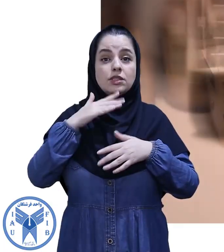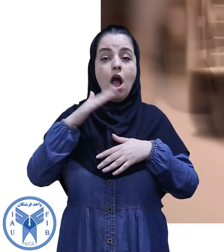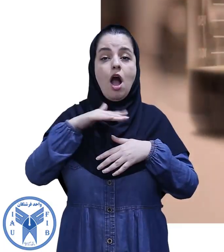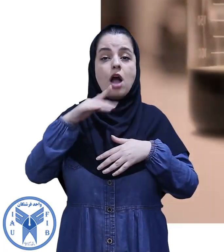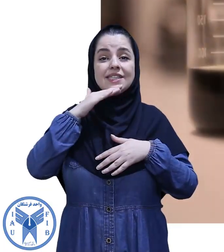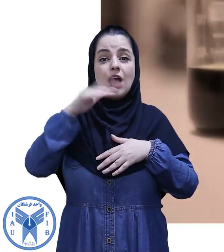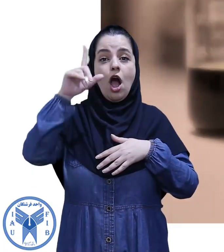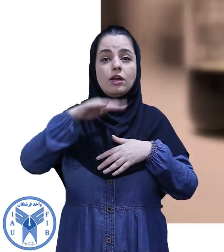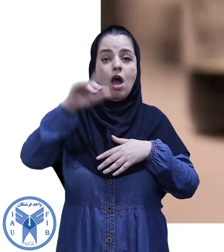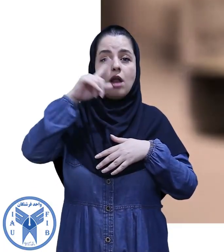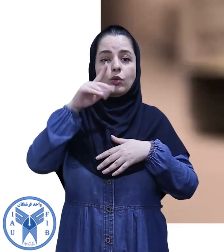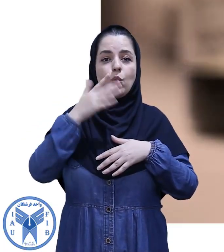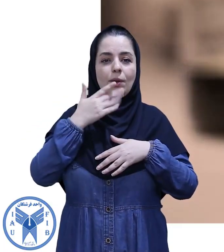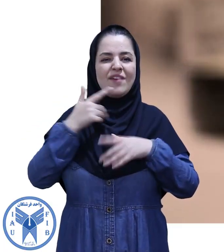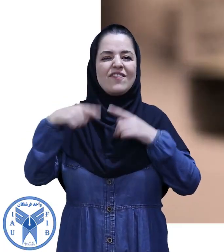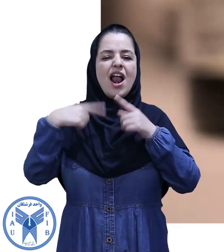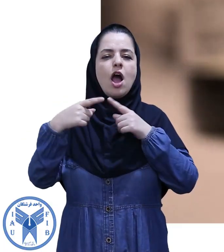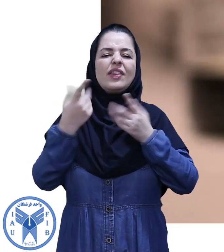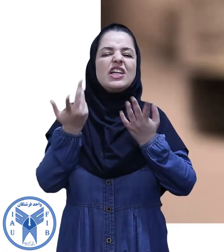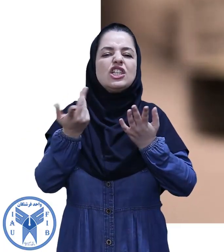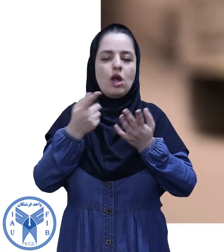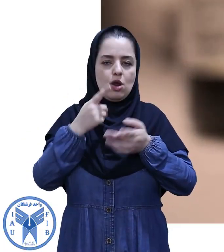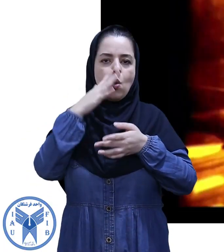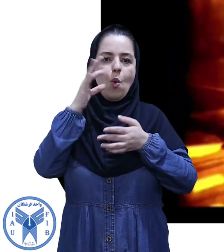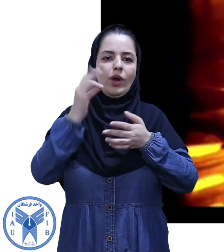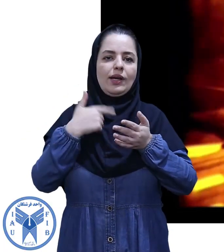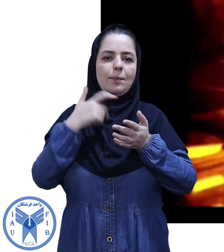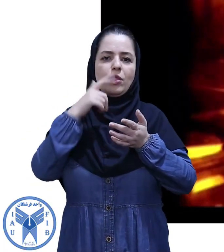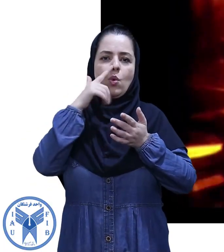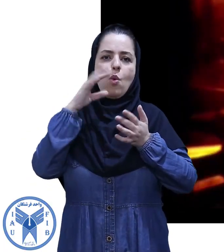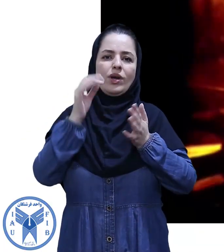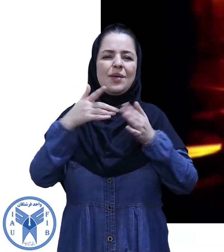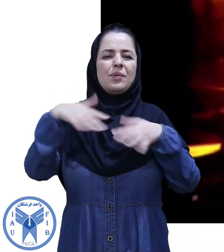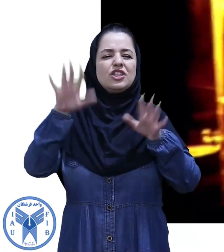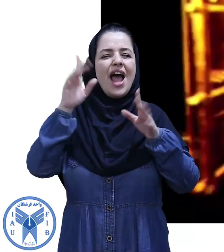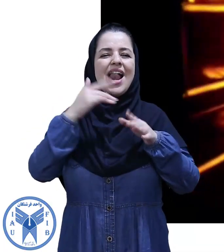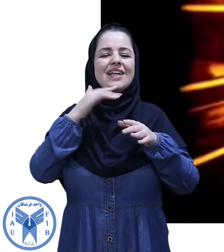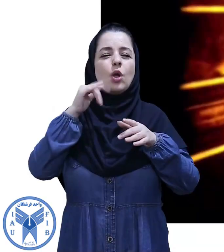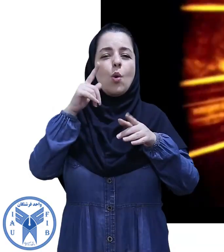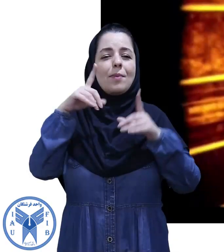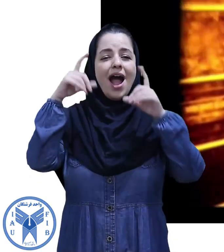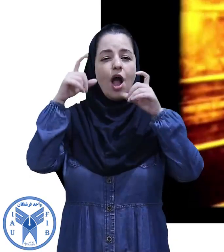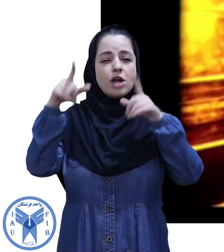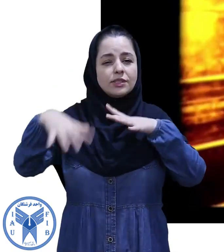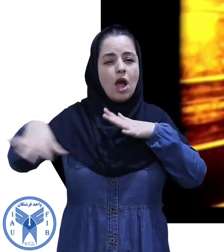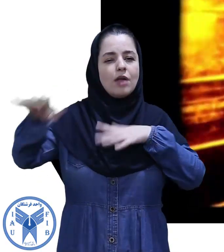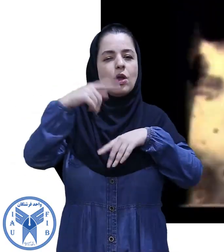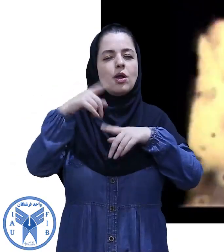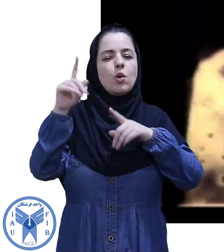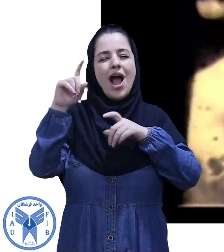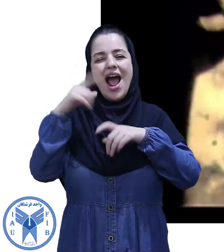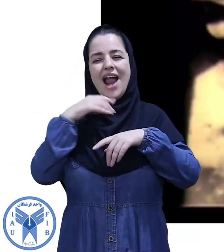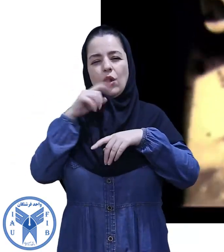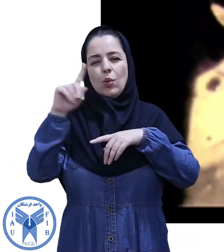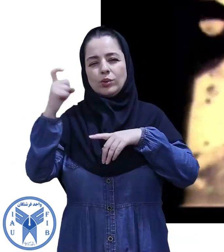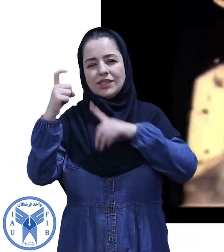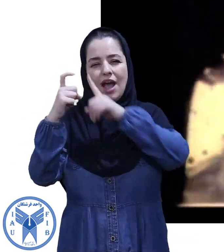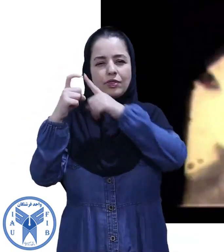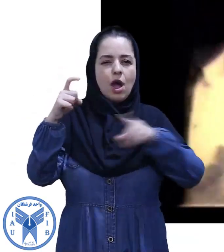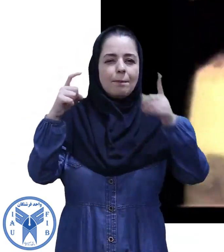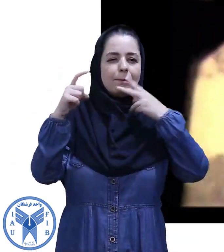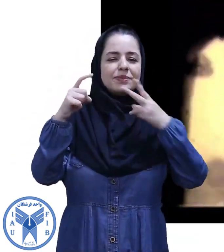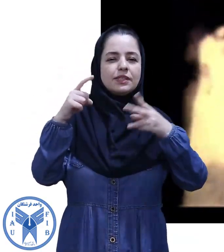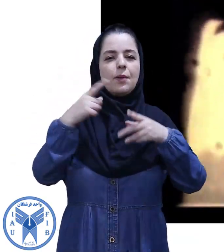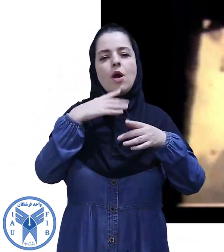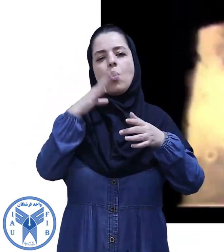Cyanotype is a very interesting process. It's a non-silver process. Most of the photographic processes used throughout the 19th and 20th